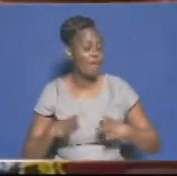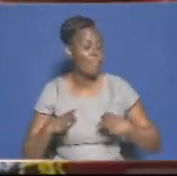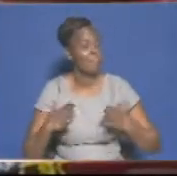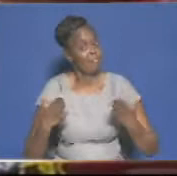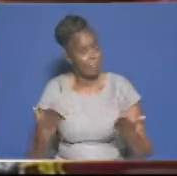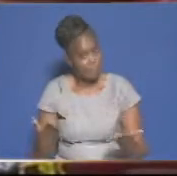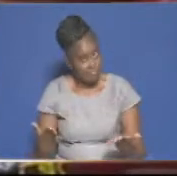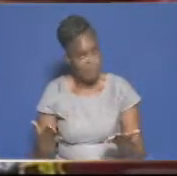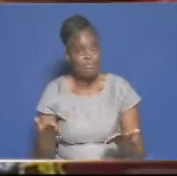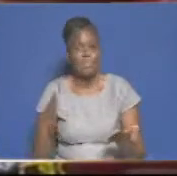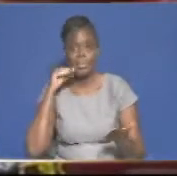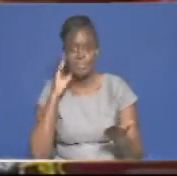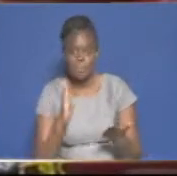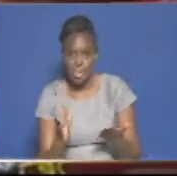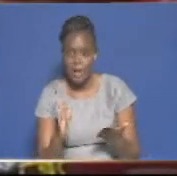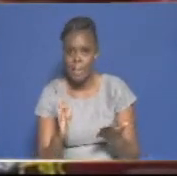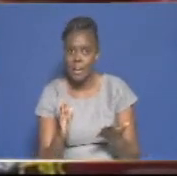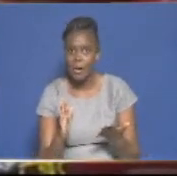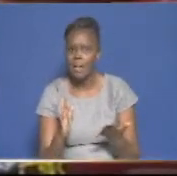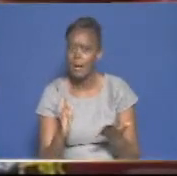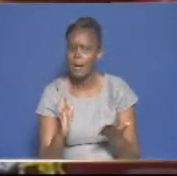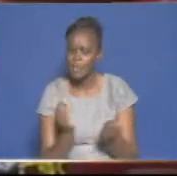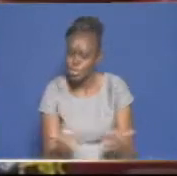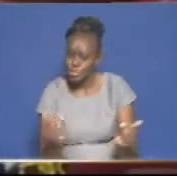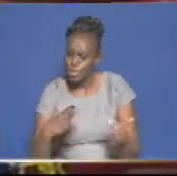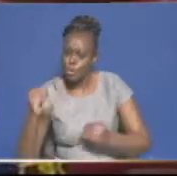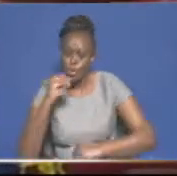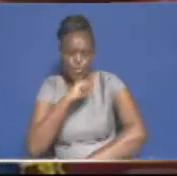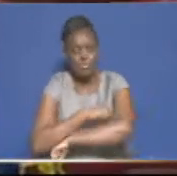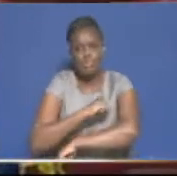Mr. Speaker, we are taking our children to school.